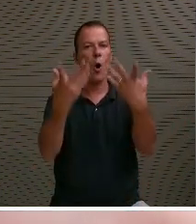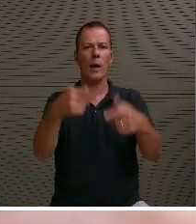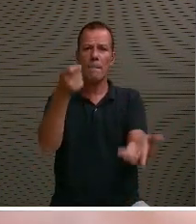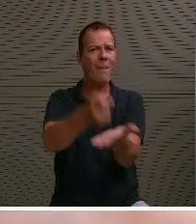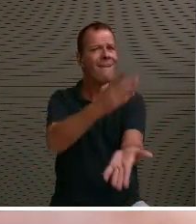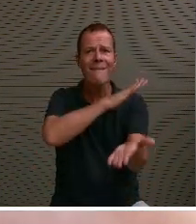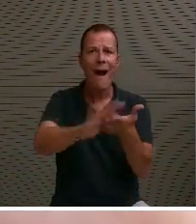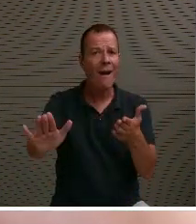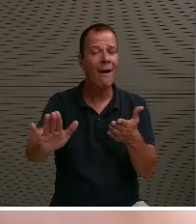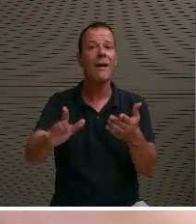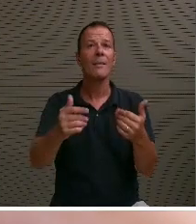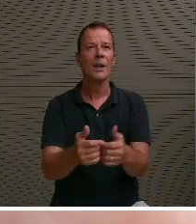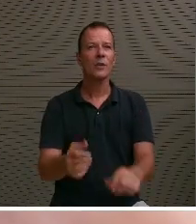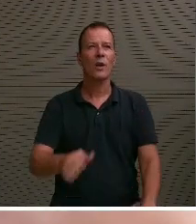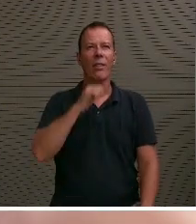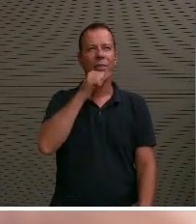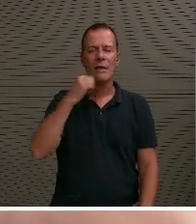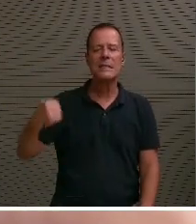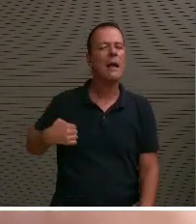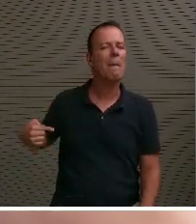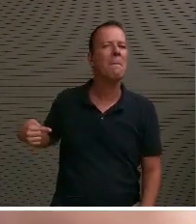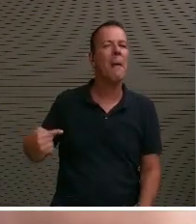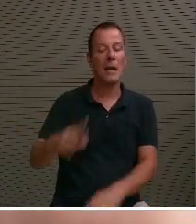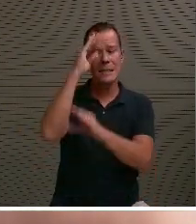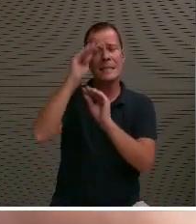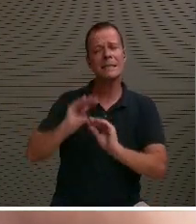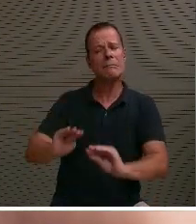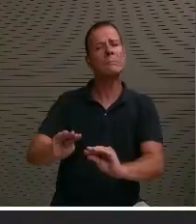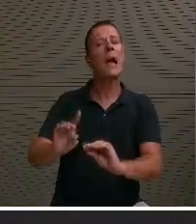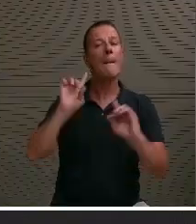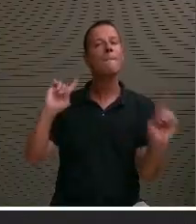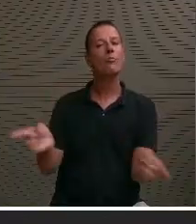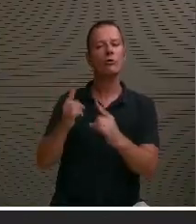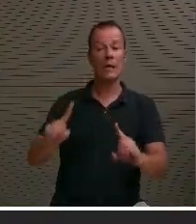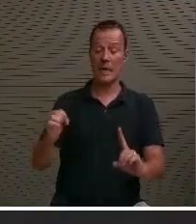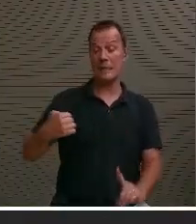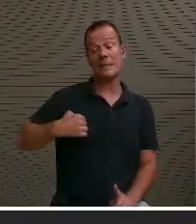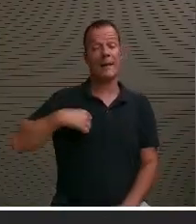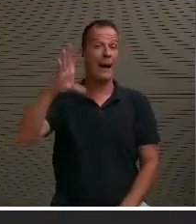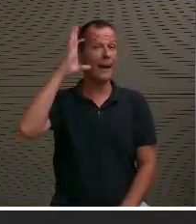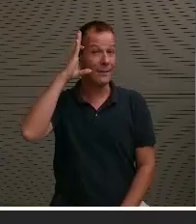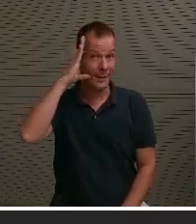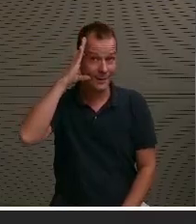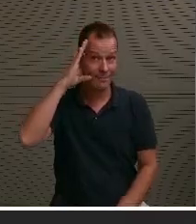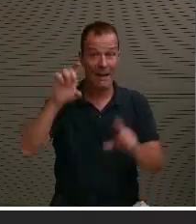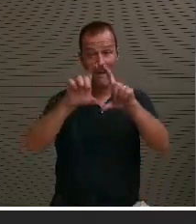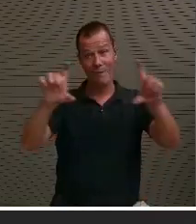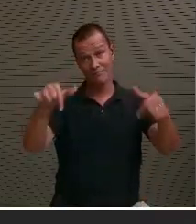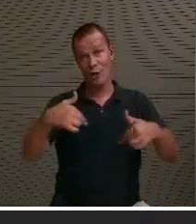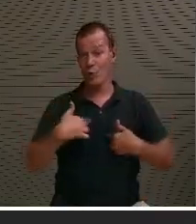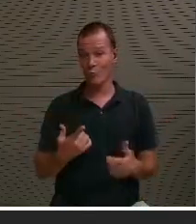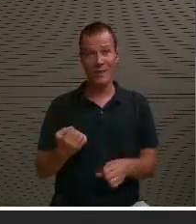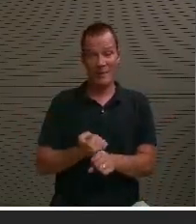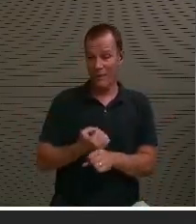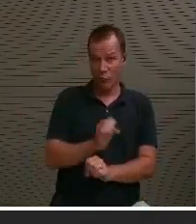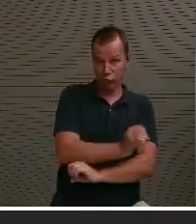every Saturday, I taught music Saturdays afternoons, because it was the only time I didn't work. And all at the beginning,